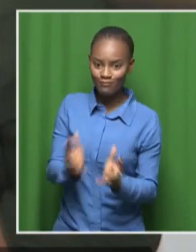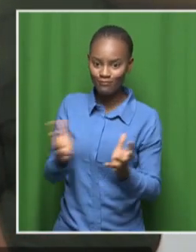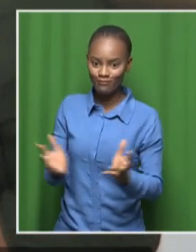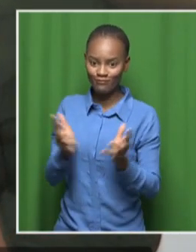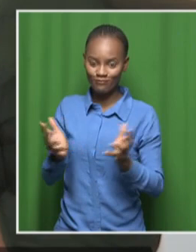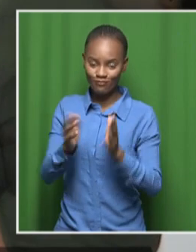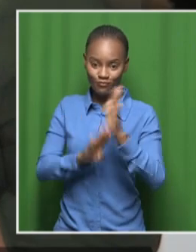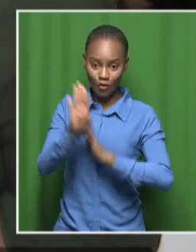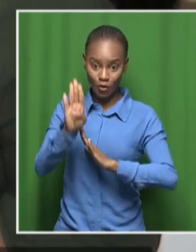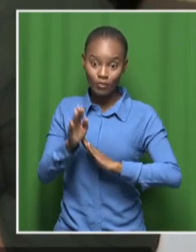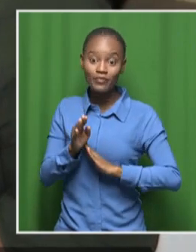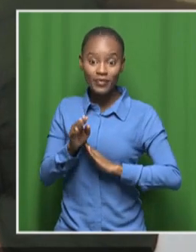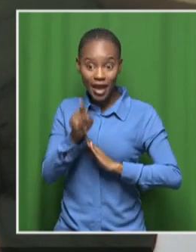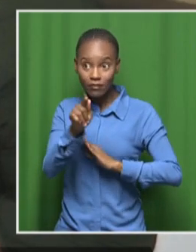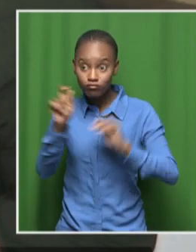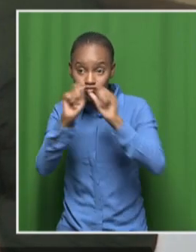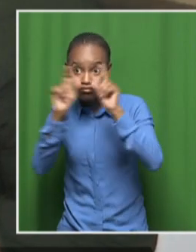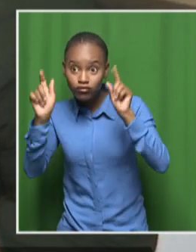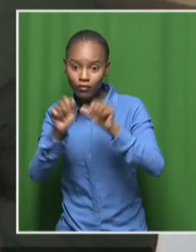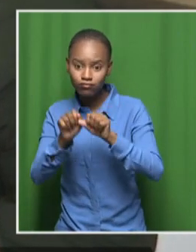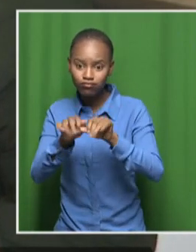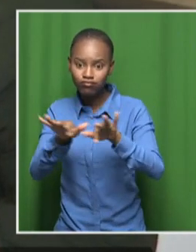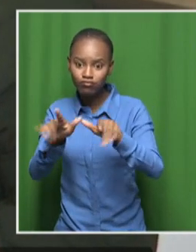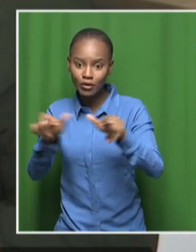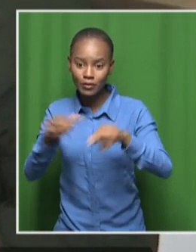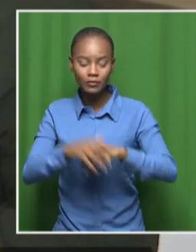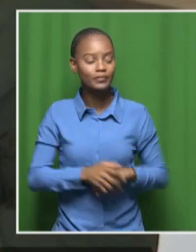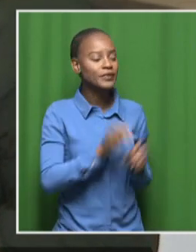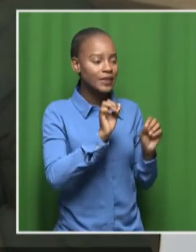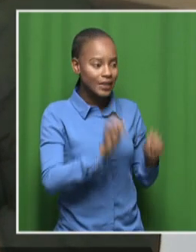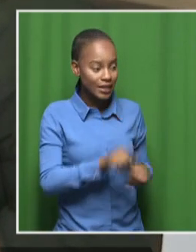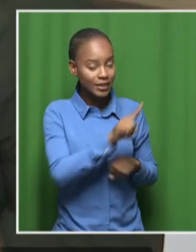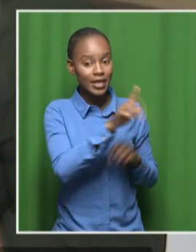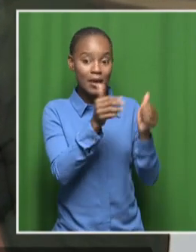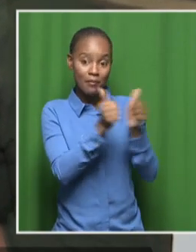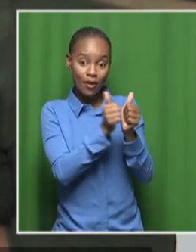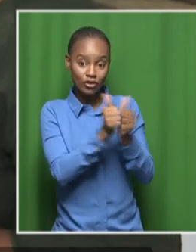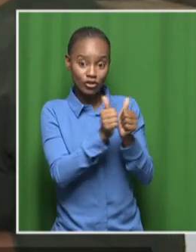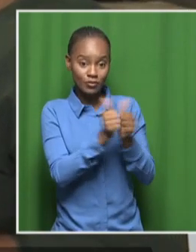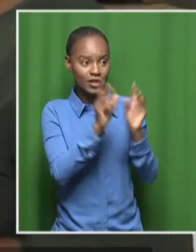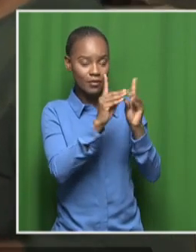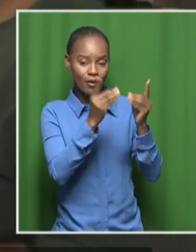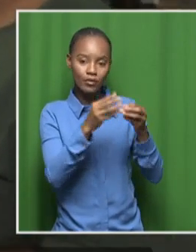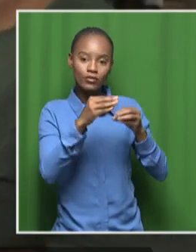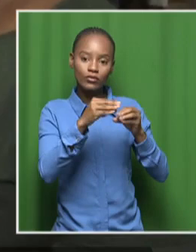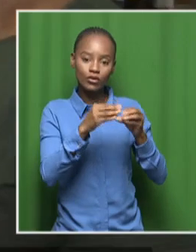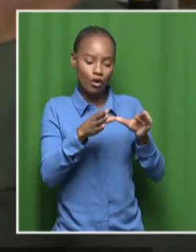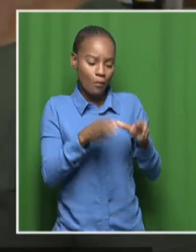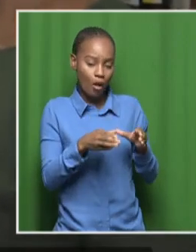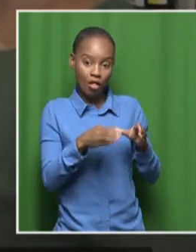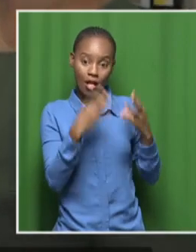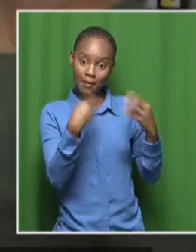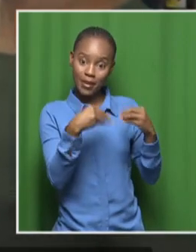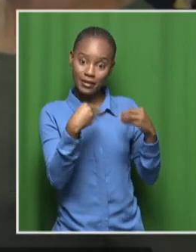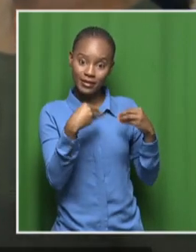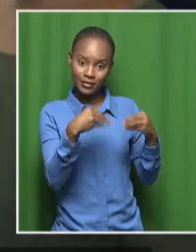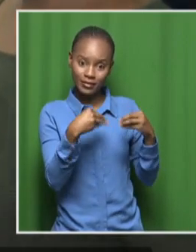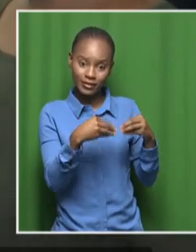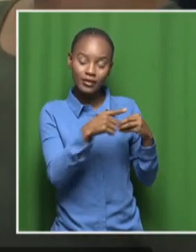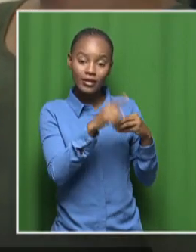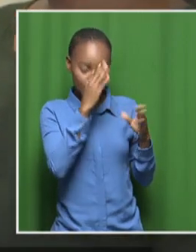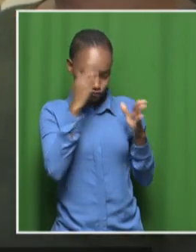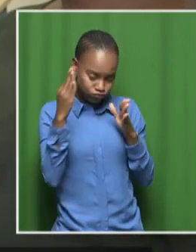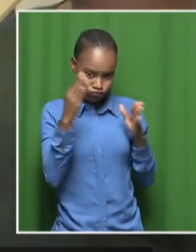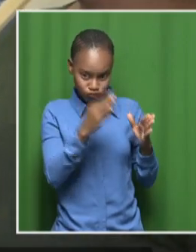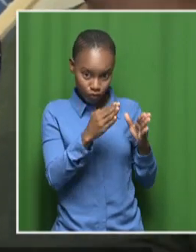message. Yeah, no, definitely. In fact, the partnership we have with the Department of Small Business Development, which we centered around the activities on day